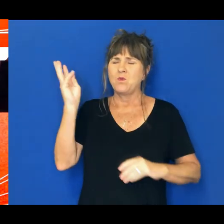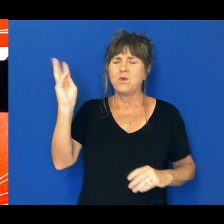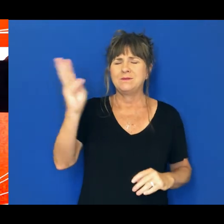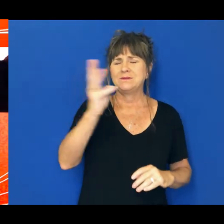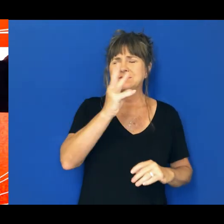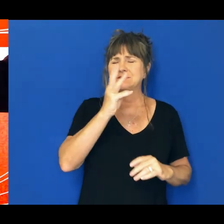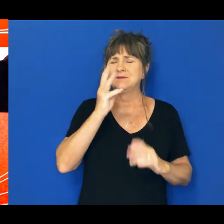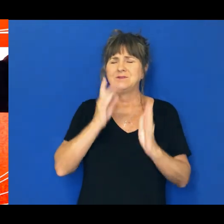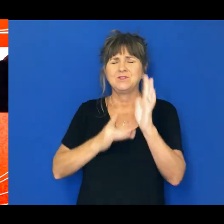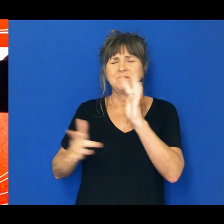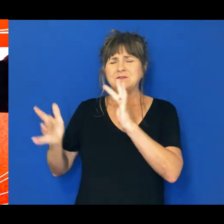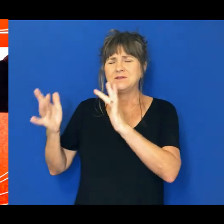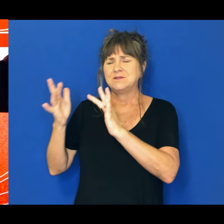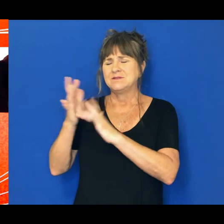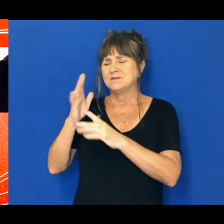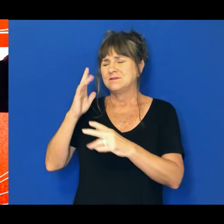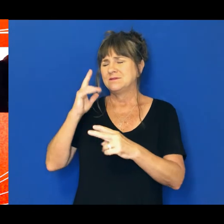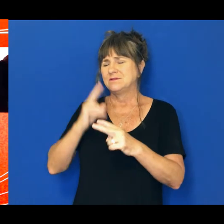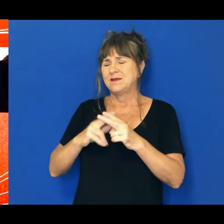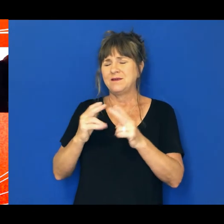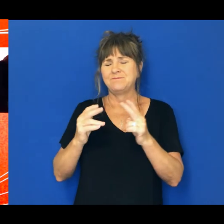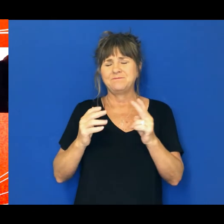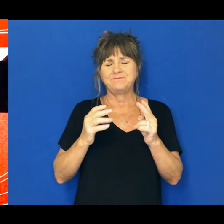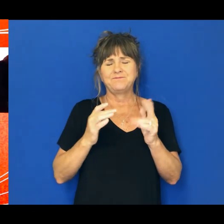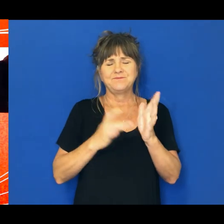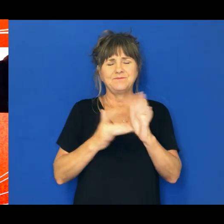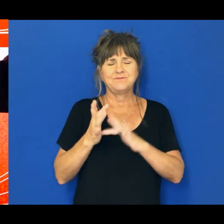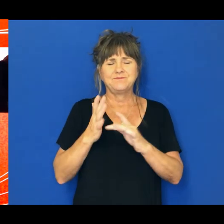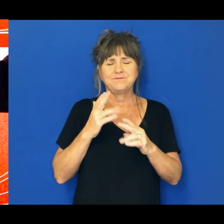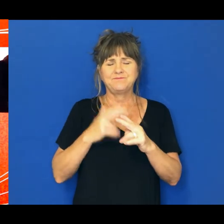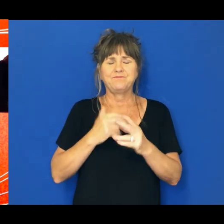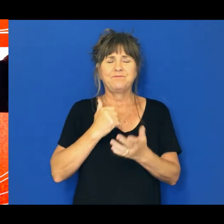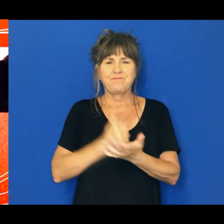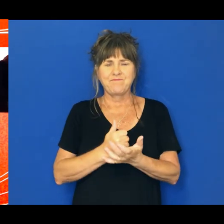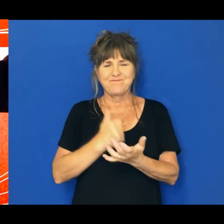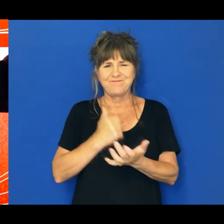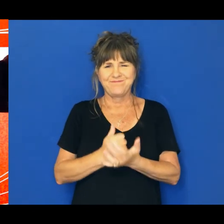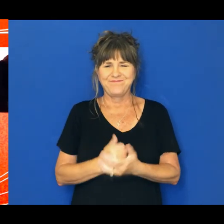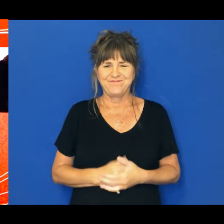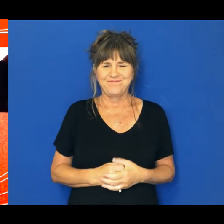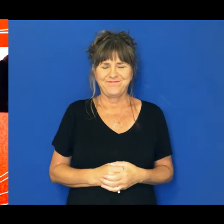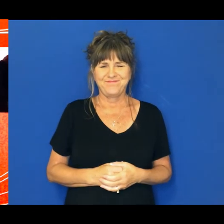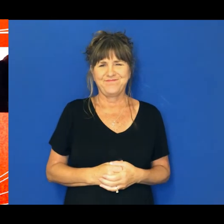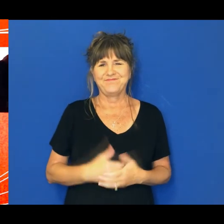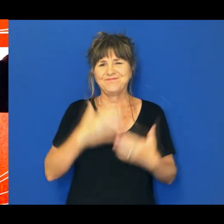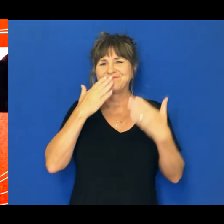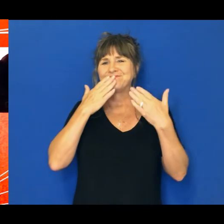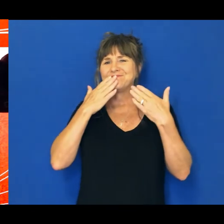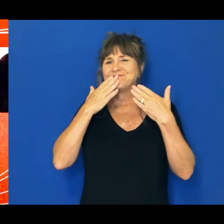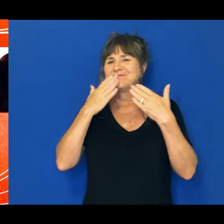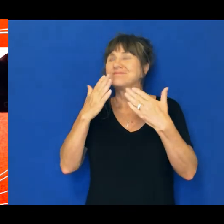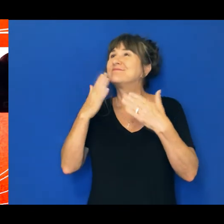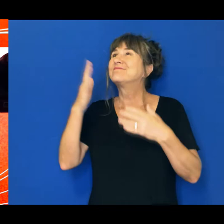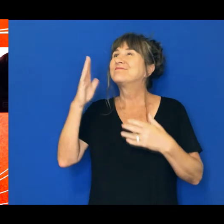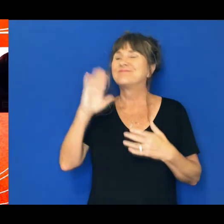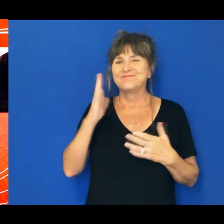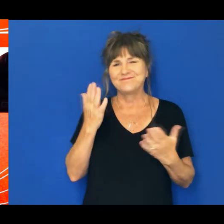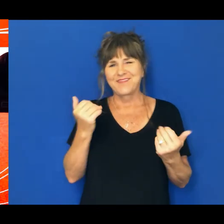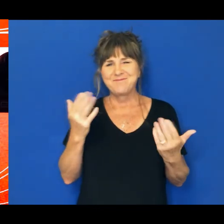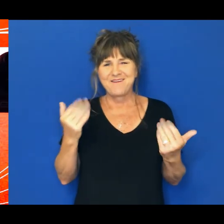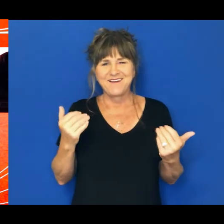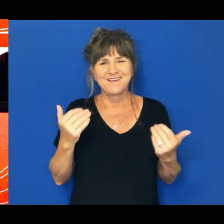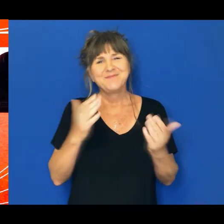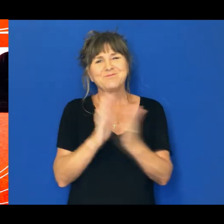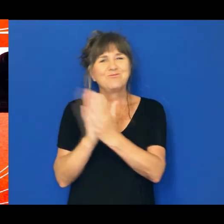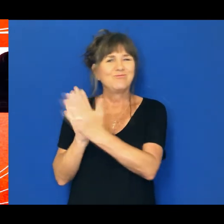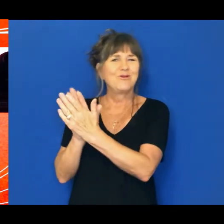agree in the matchless name of Jesus. And the whole family said, amen, amen, and amen. Come on, Rock Church. Let's thank God.